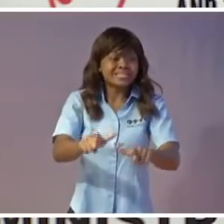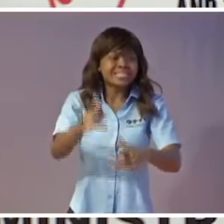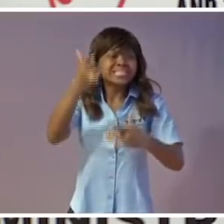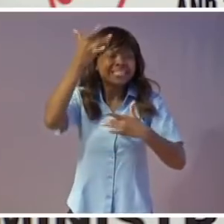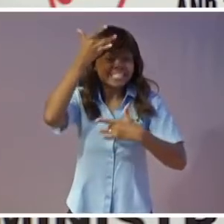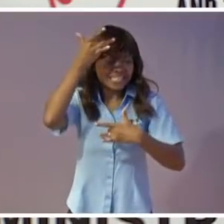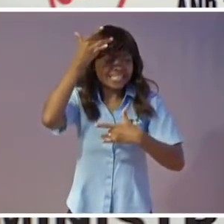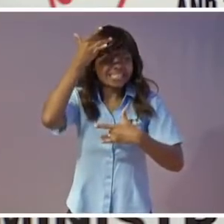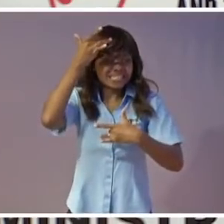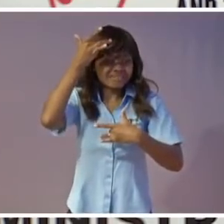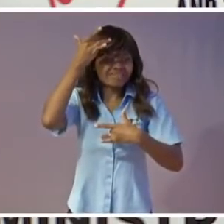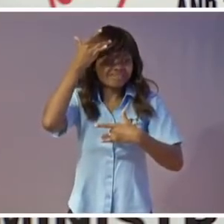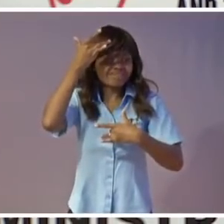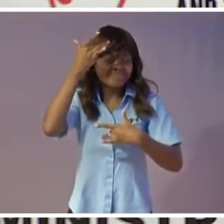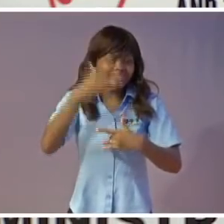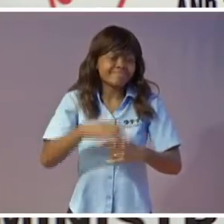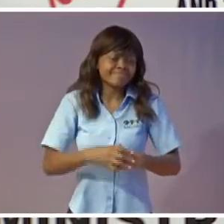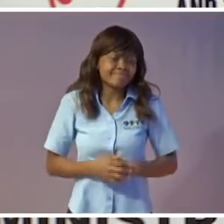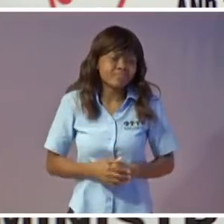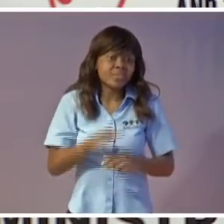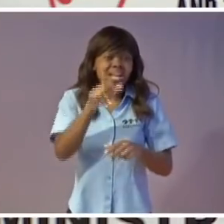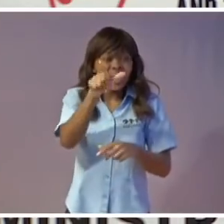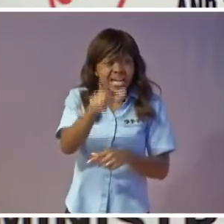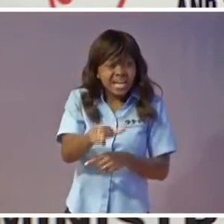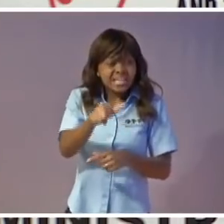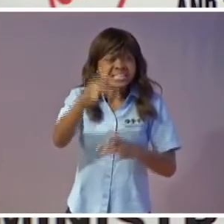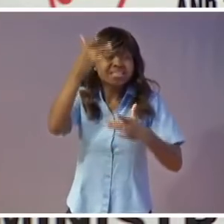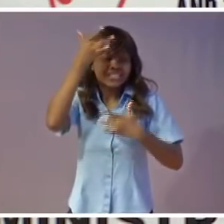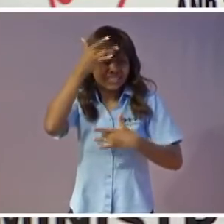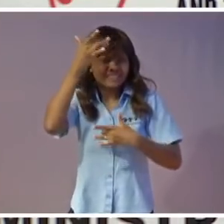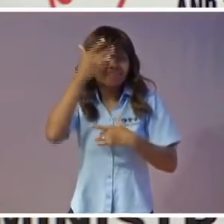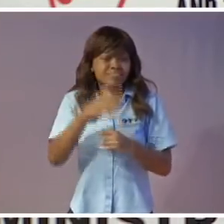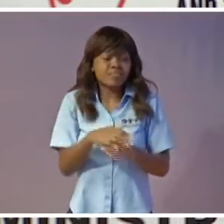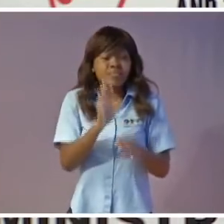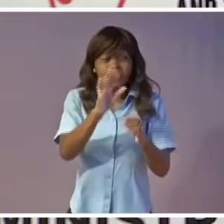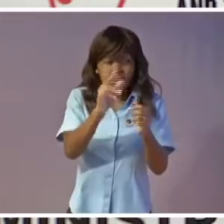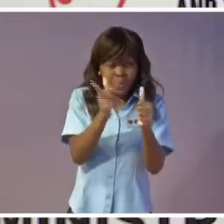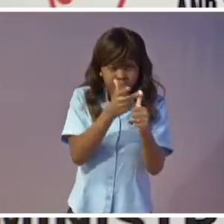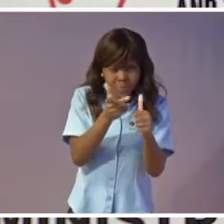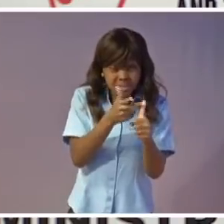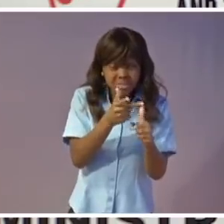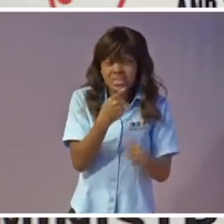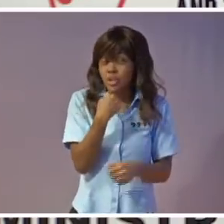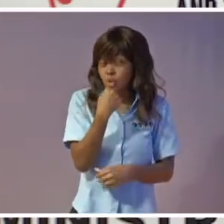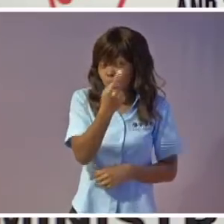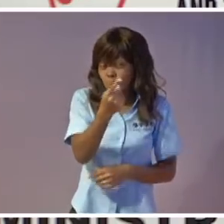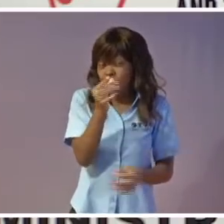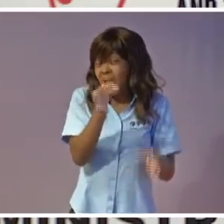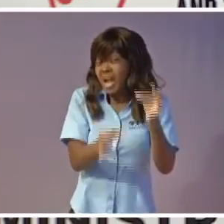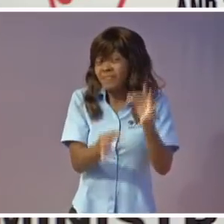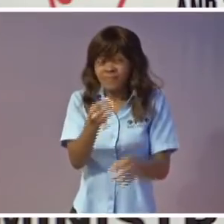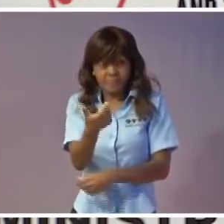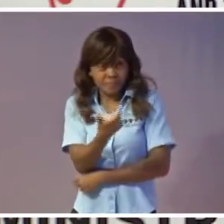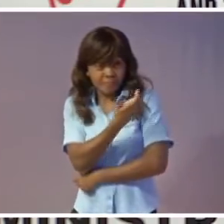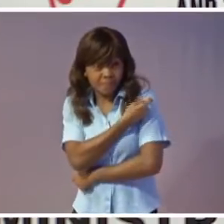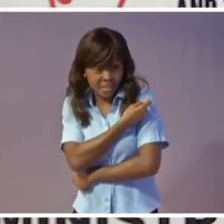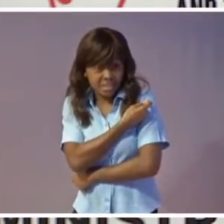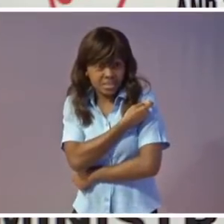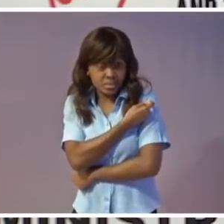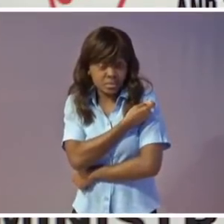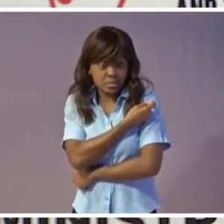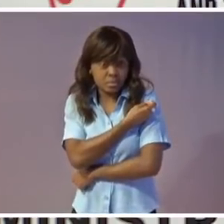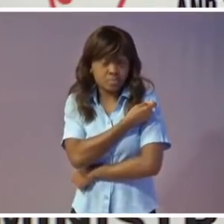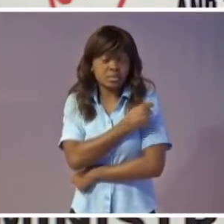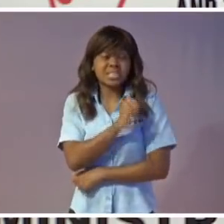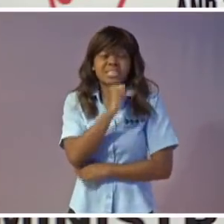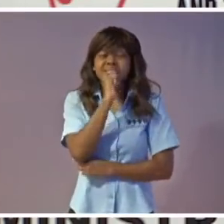As we have said and we have reported, and if we could put up the graphic that I had, the new